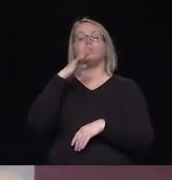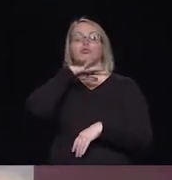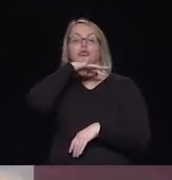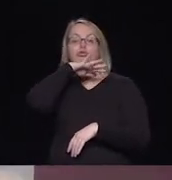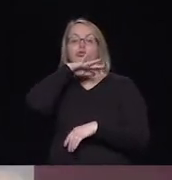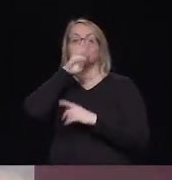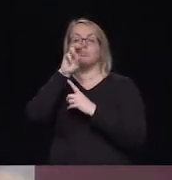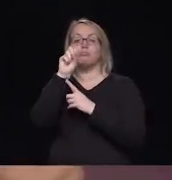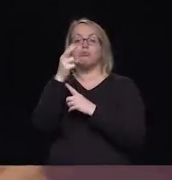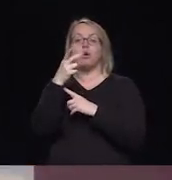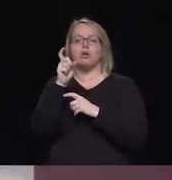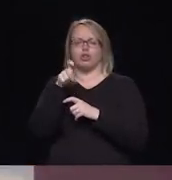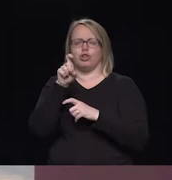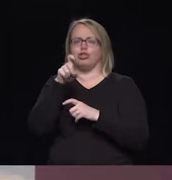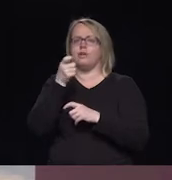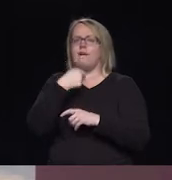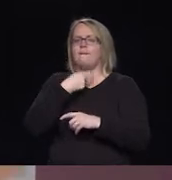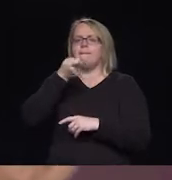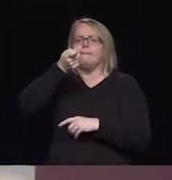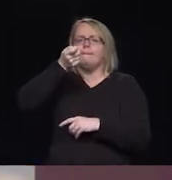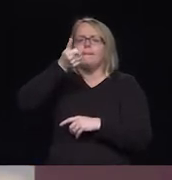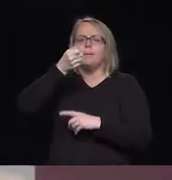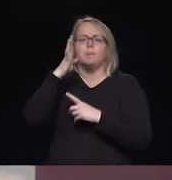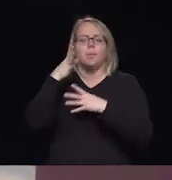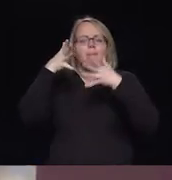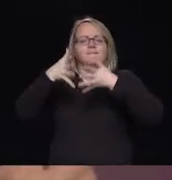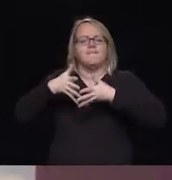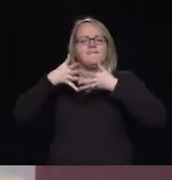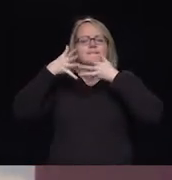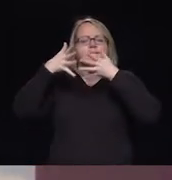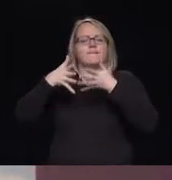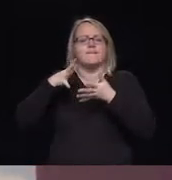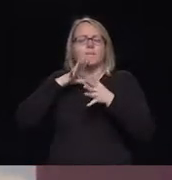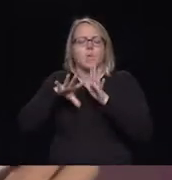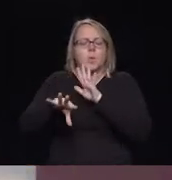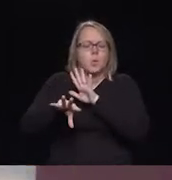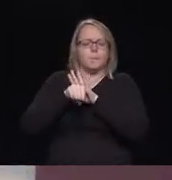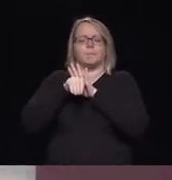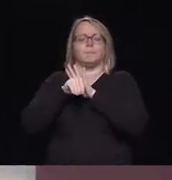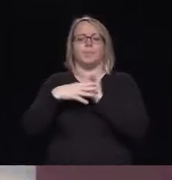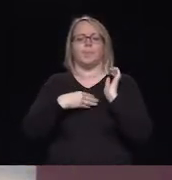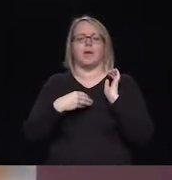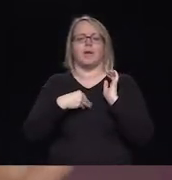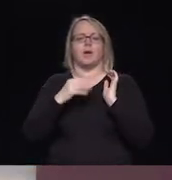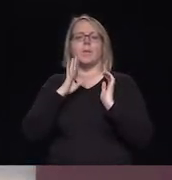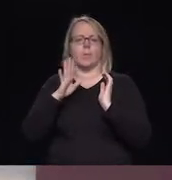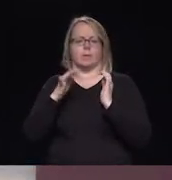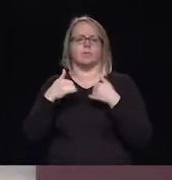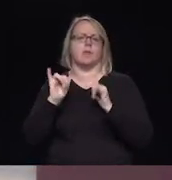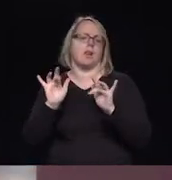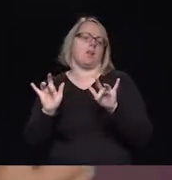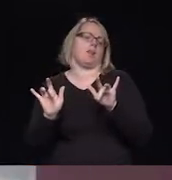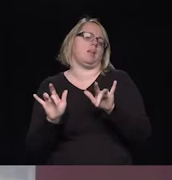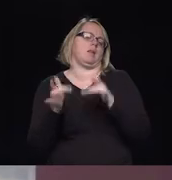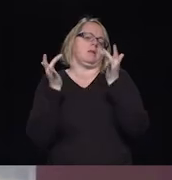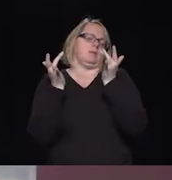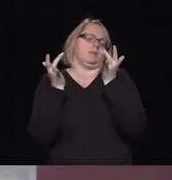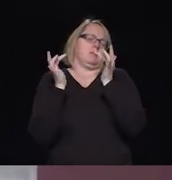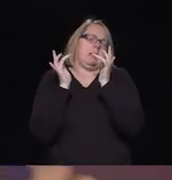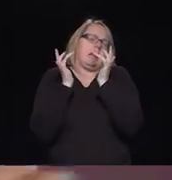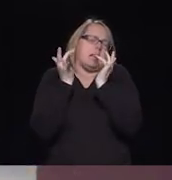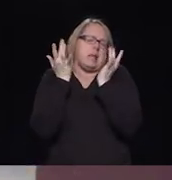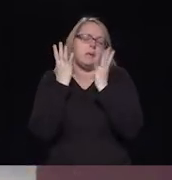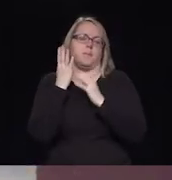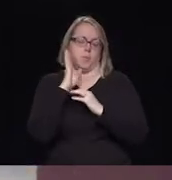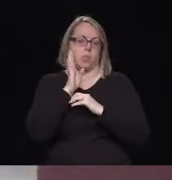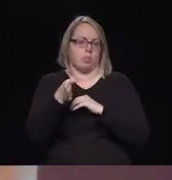that stripe that we just did. And remember you want to overlap it about half an inch or a quarter of an inch so that